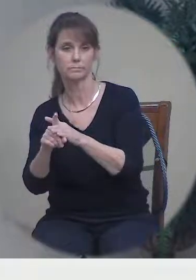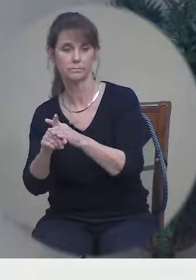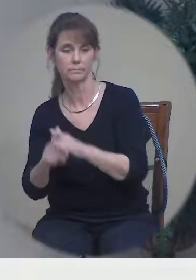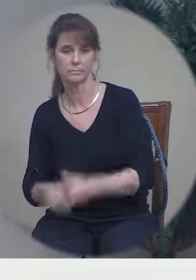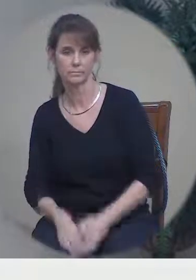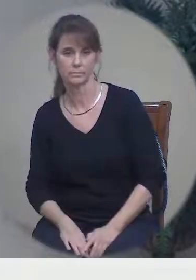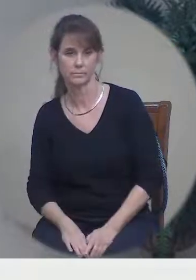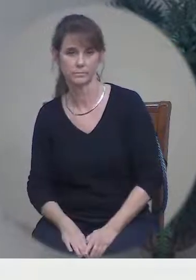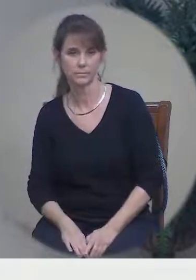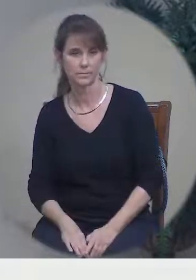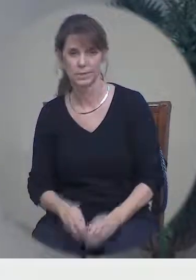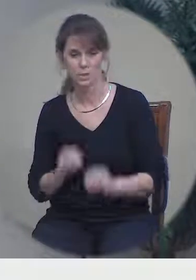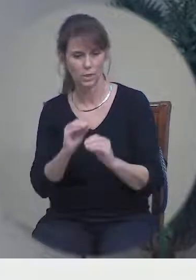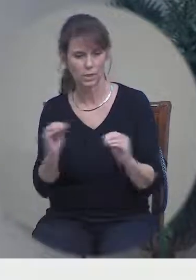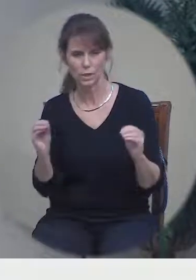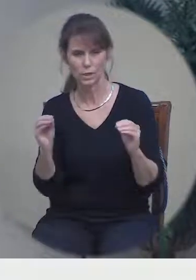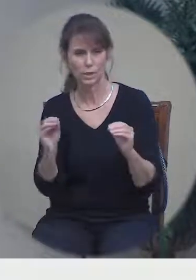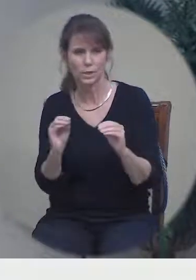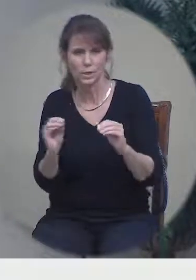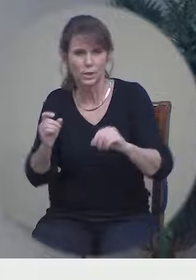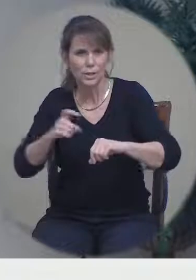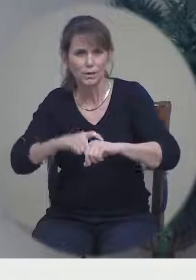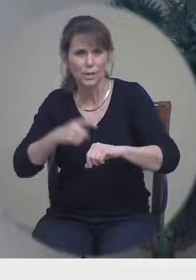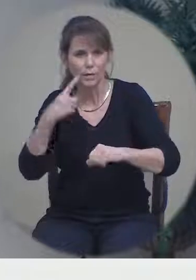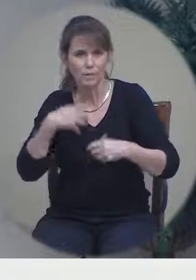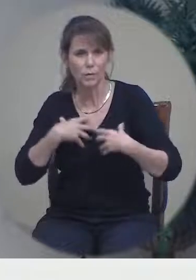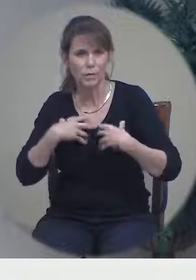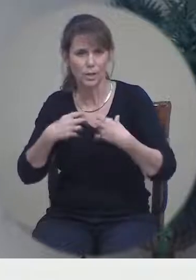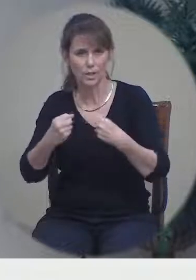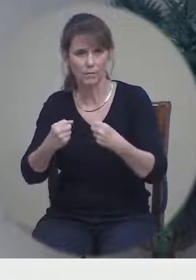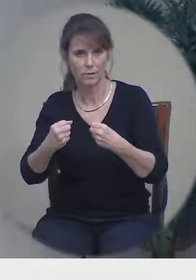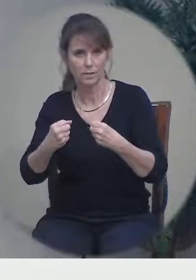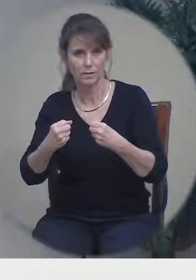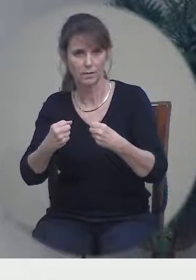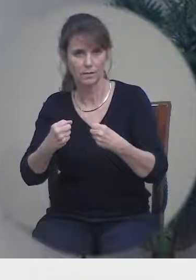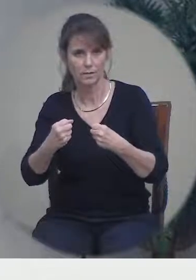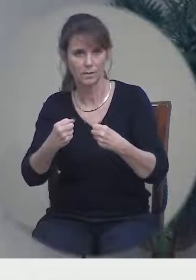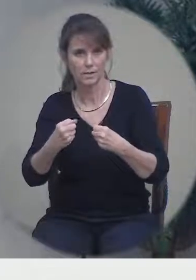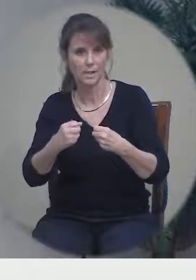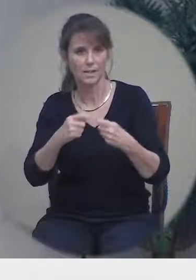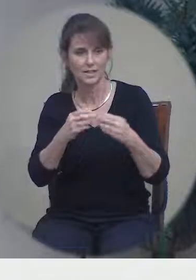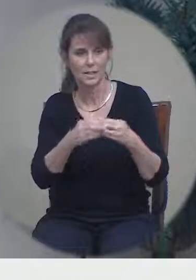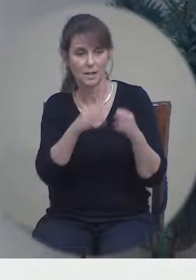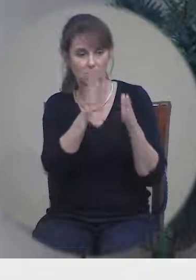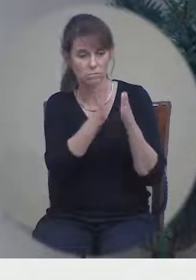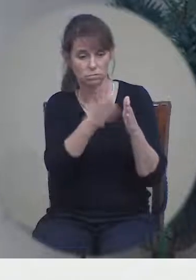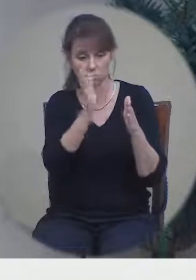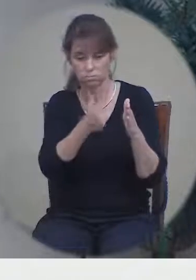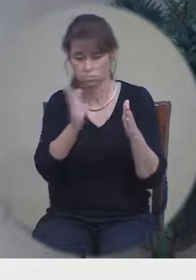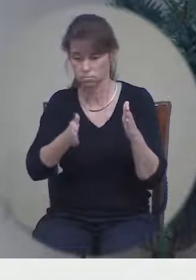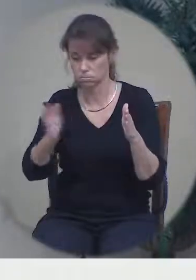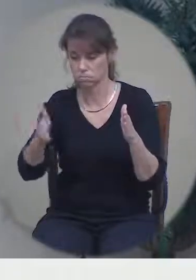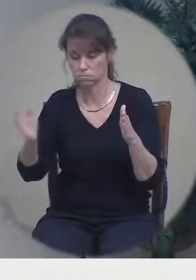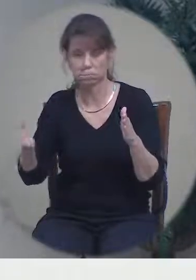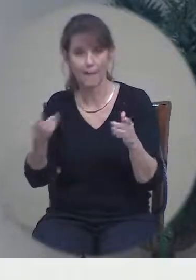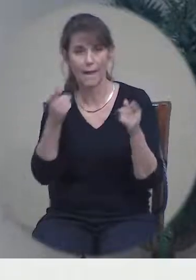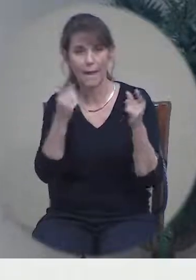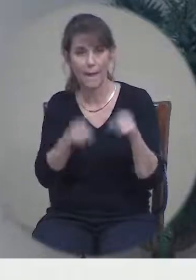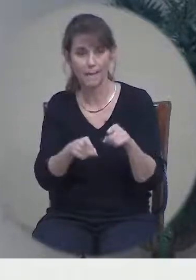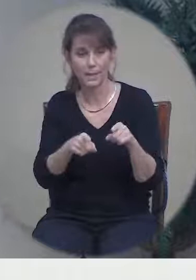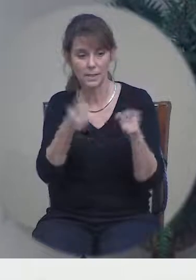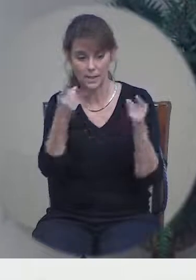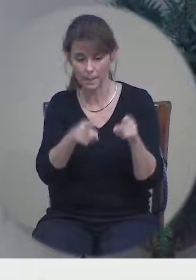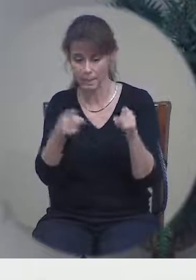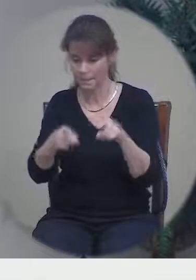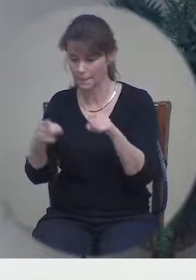forward. No, the while kind of gives this a sense of rapidity or alacrity. These things